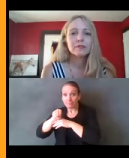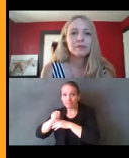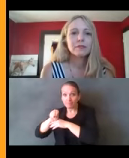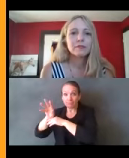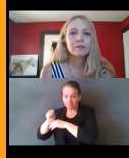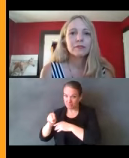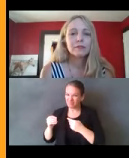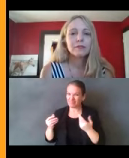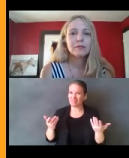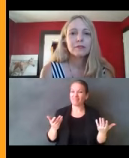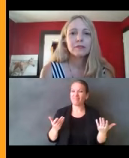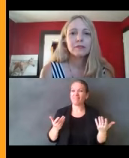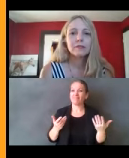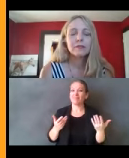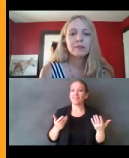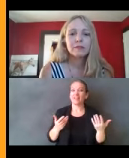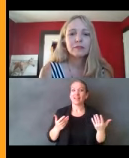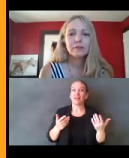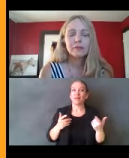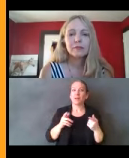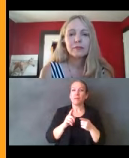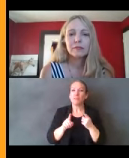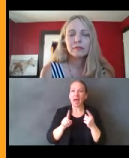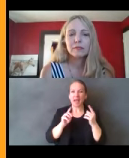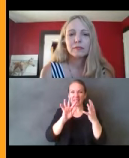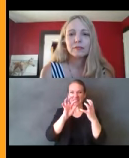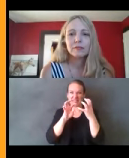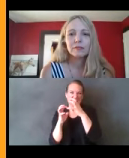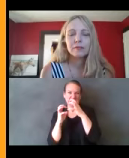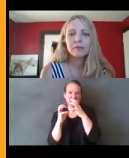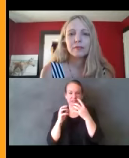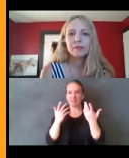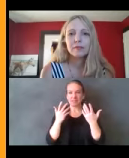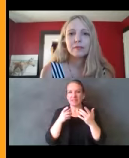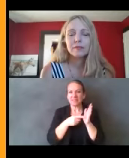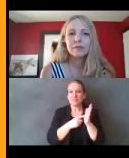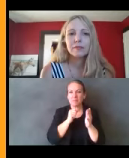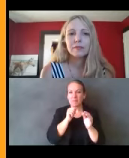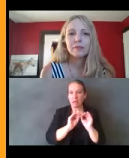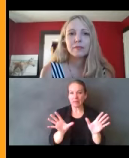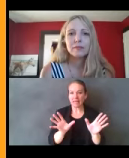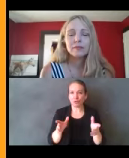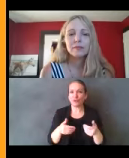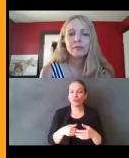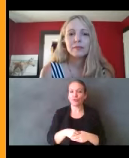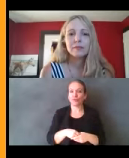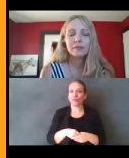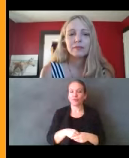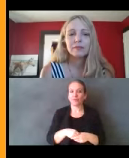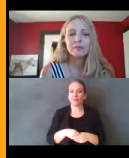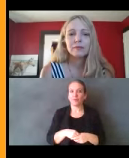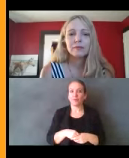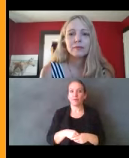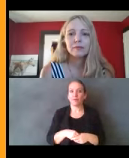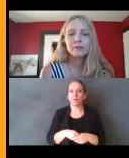ones, but the script comes up sometimes and covers it. So I have to get in there right away to